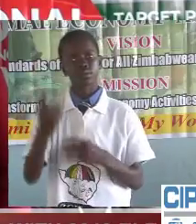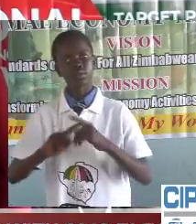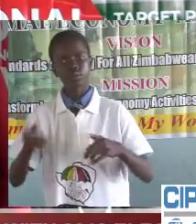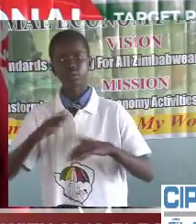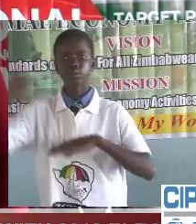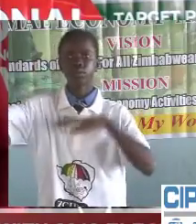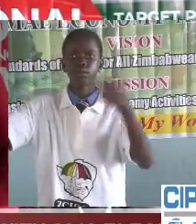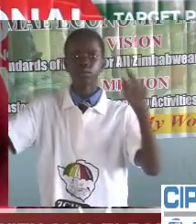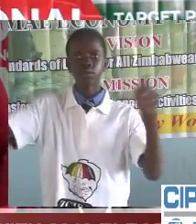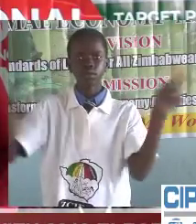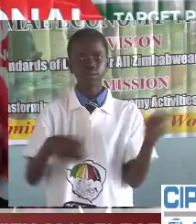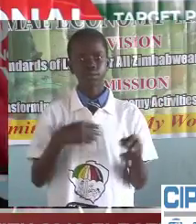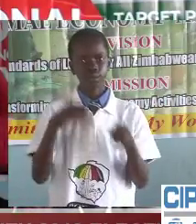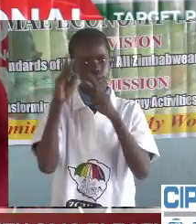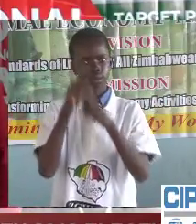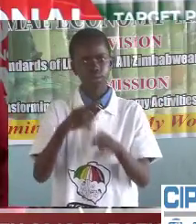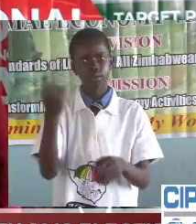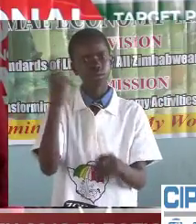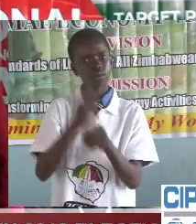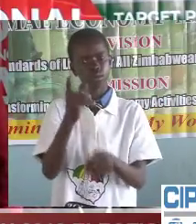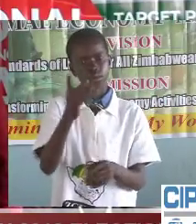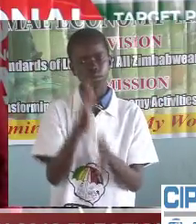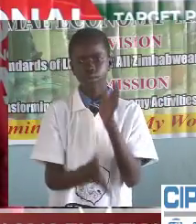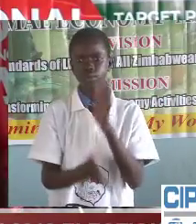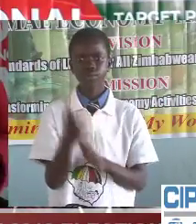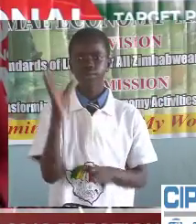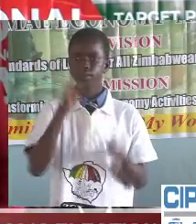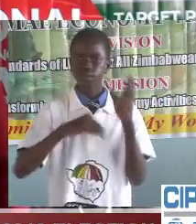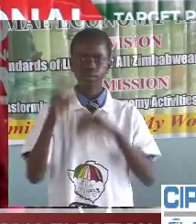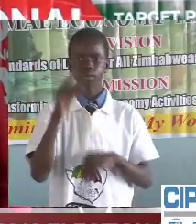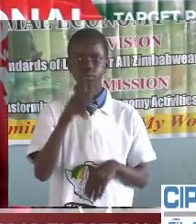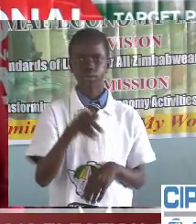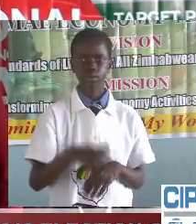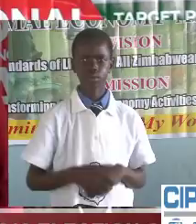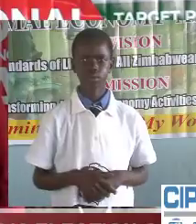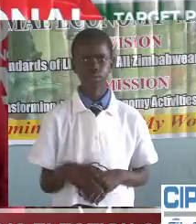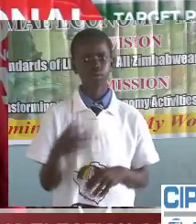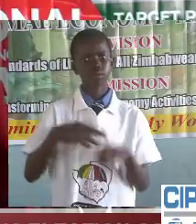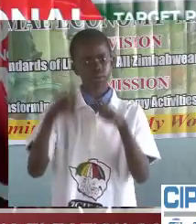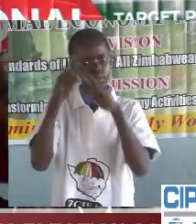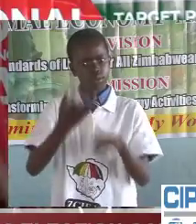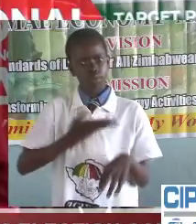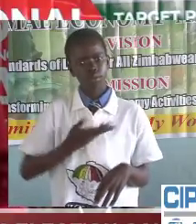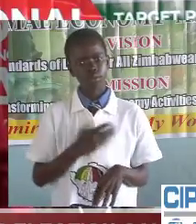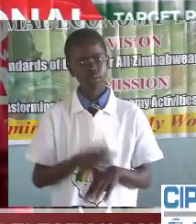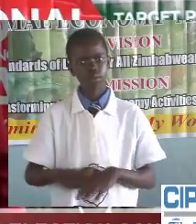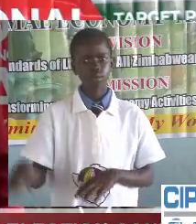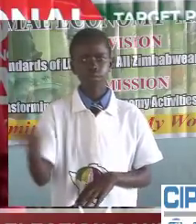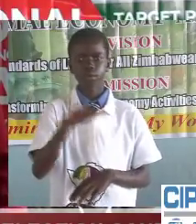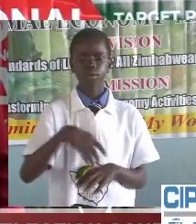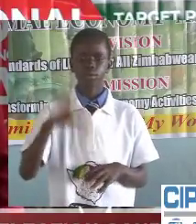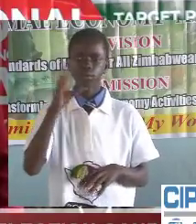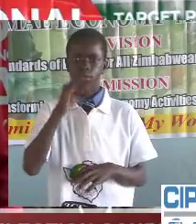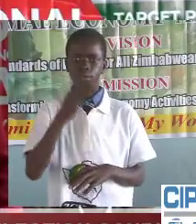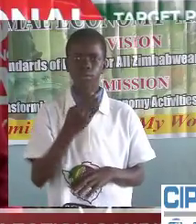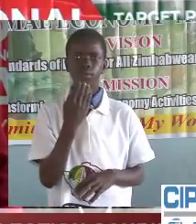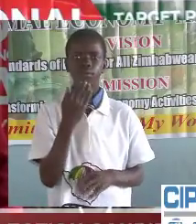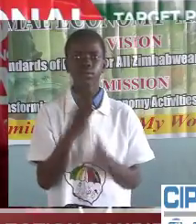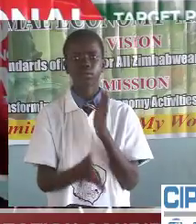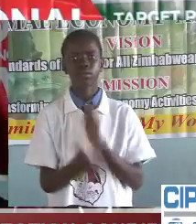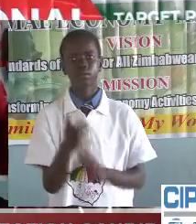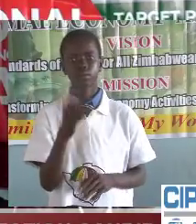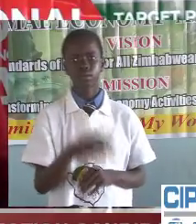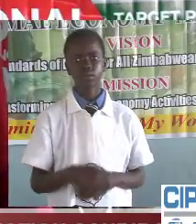meetings, and they do monologues. They talk to themselves. They tell us about